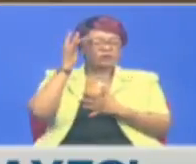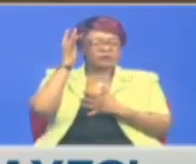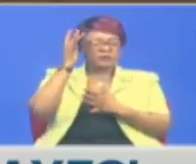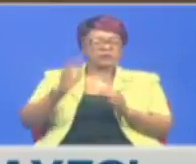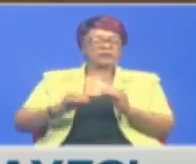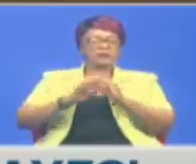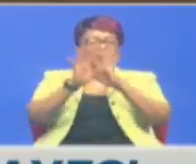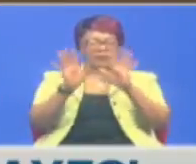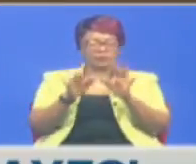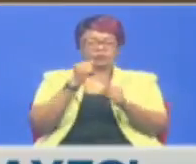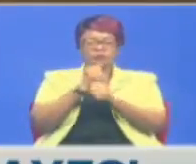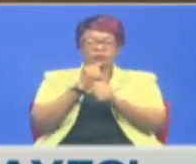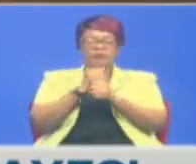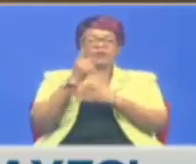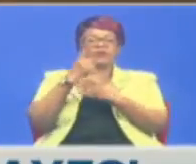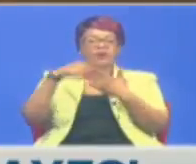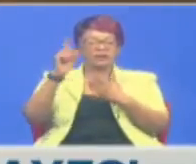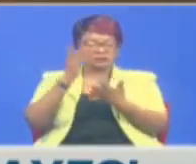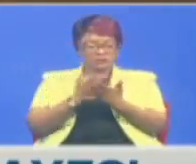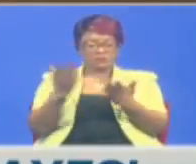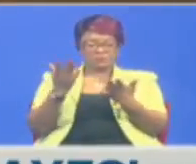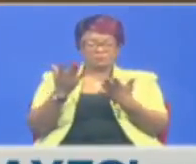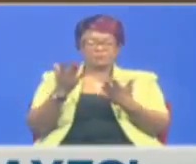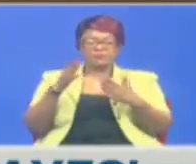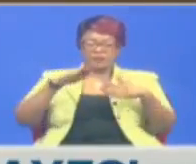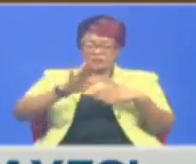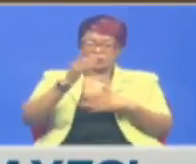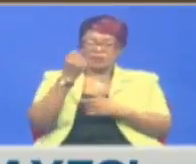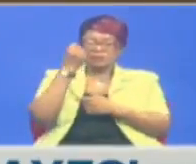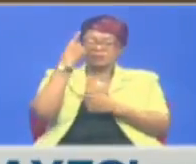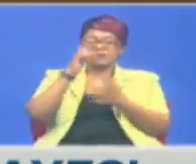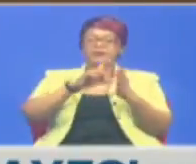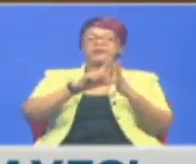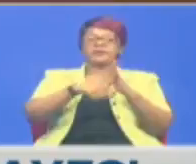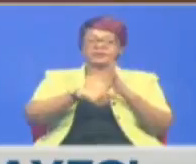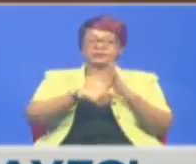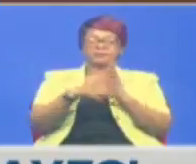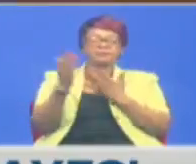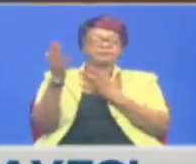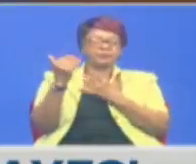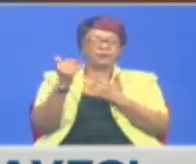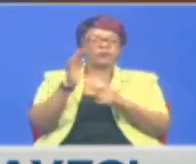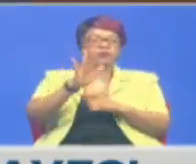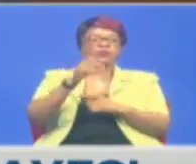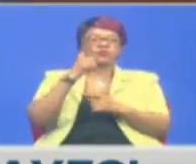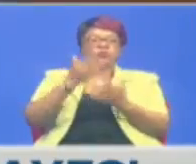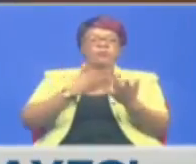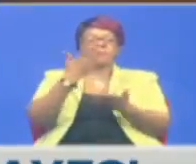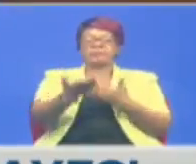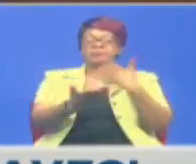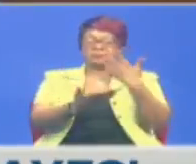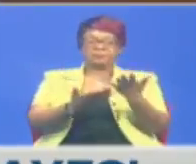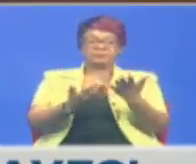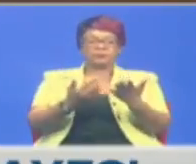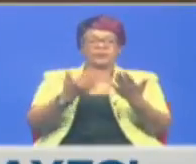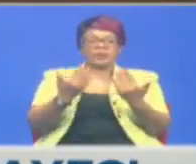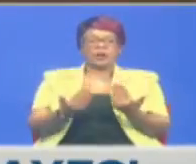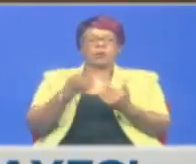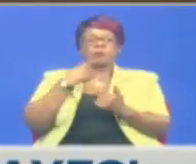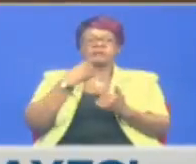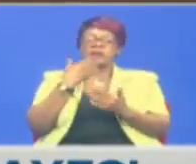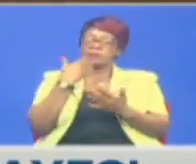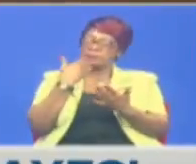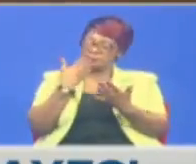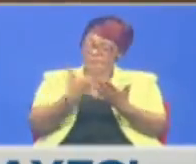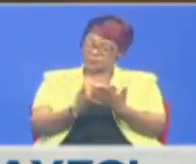right thing, do it, they will understand later. I hope those who put those billboards now will put one saying, thank you for